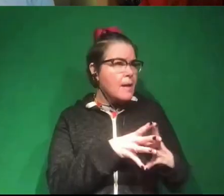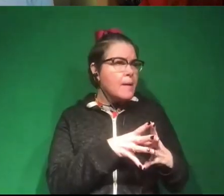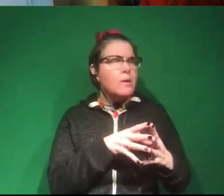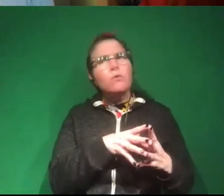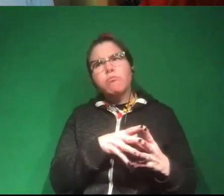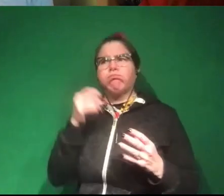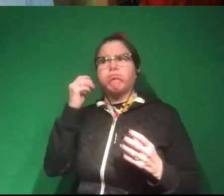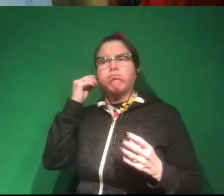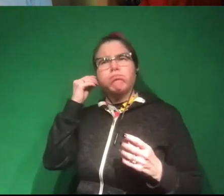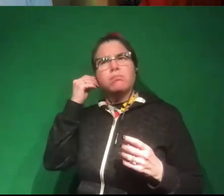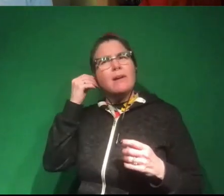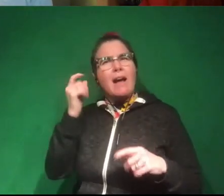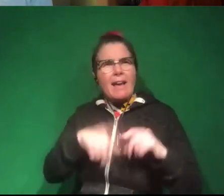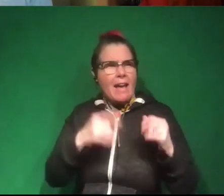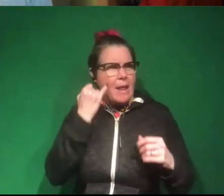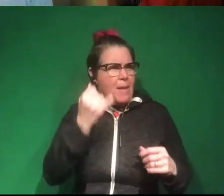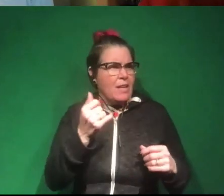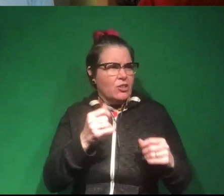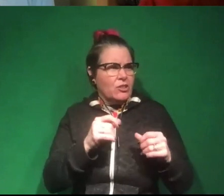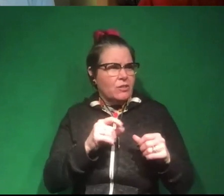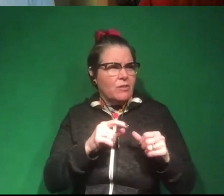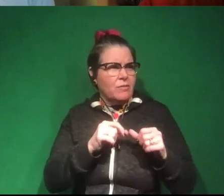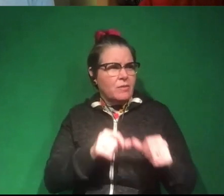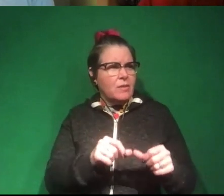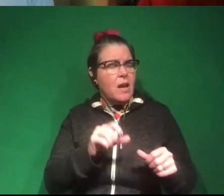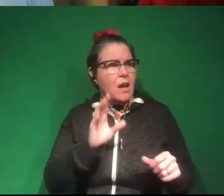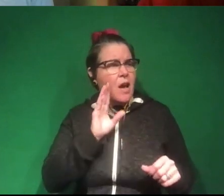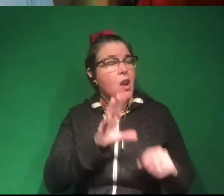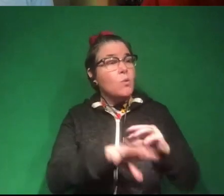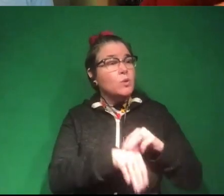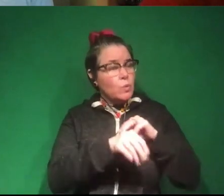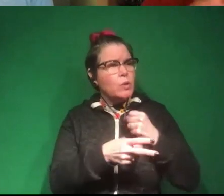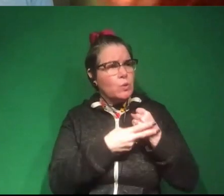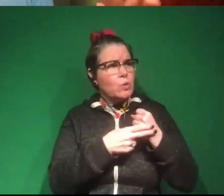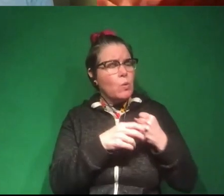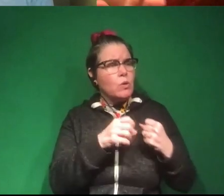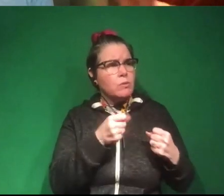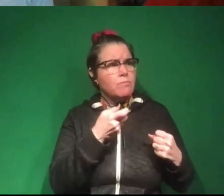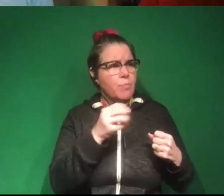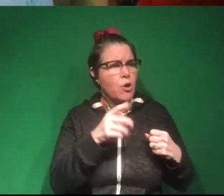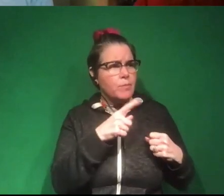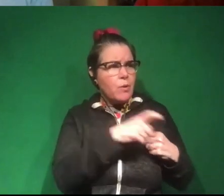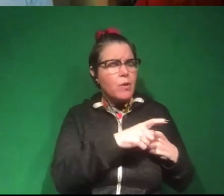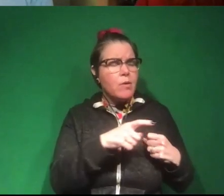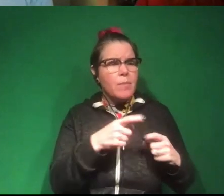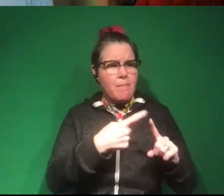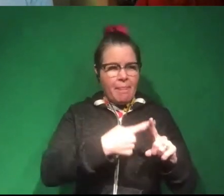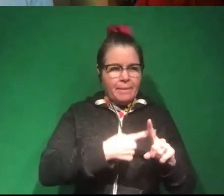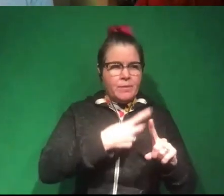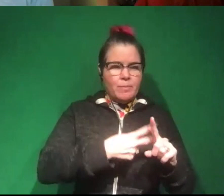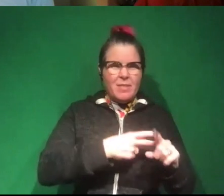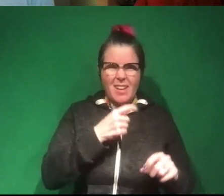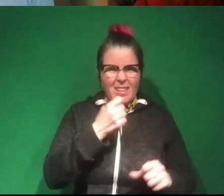Ooh. I can't think of a longer one. I know cephalopods store sperm as well, but like in the month scale, not in the year